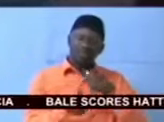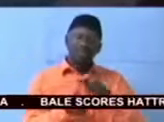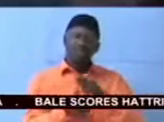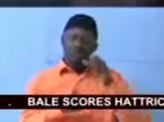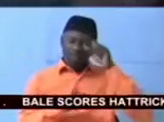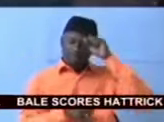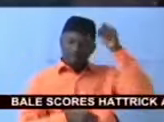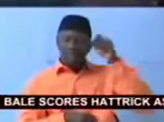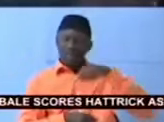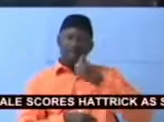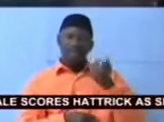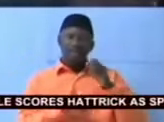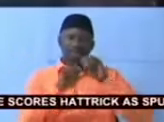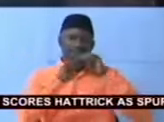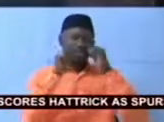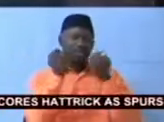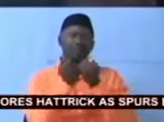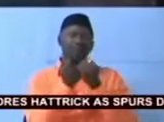their offices?